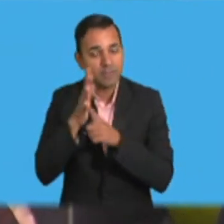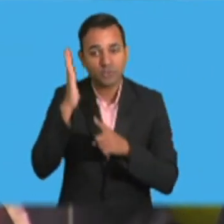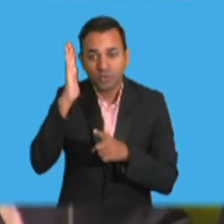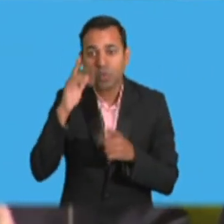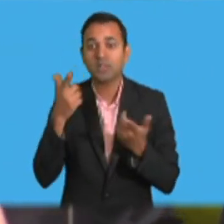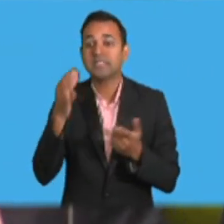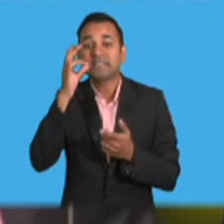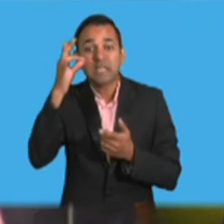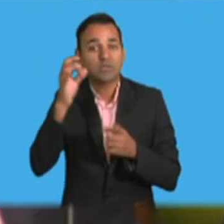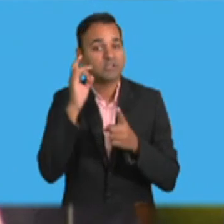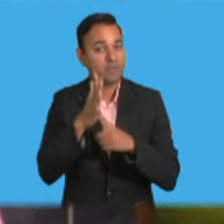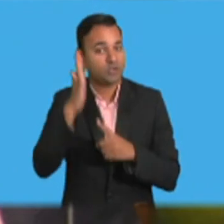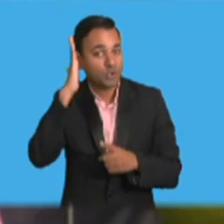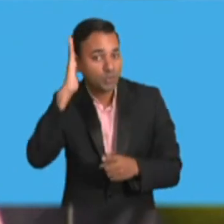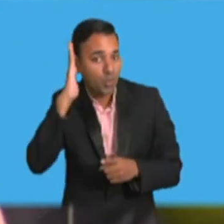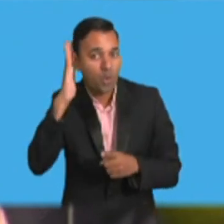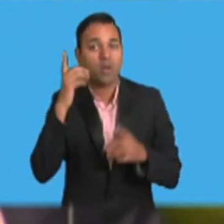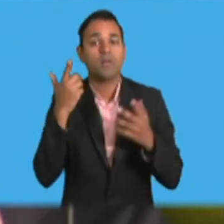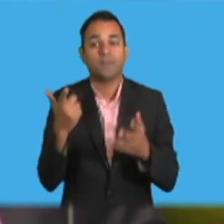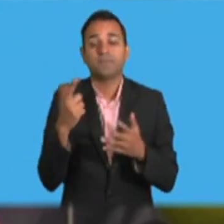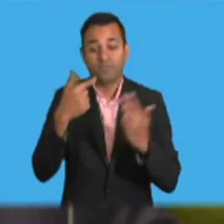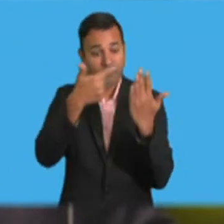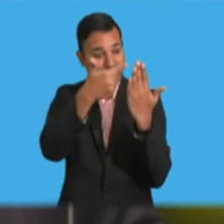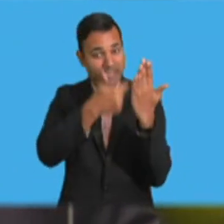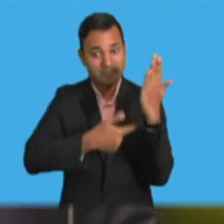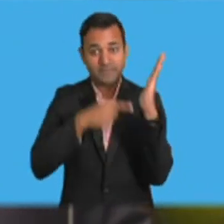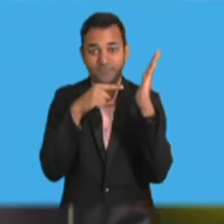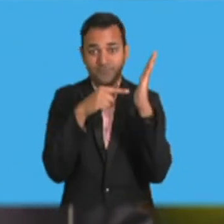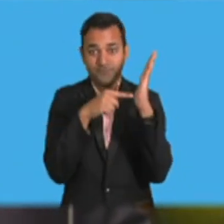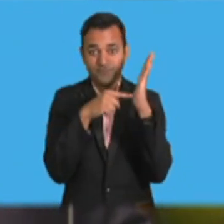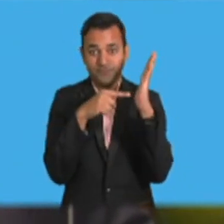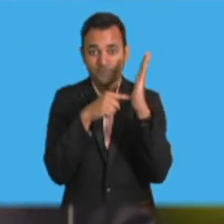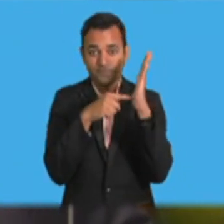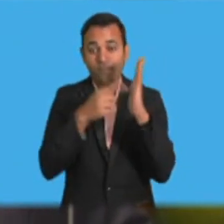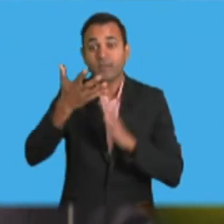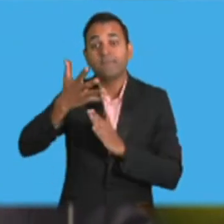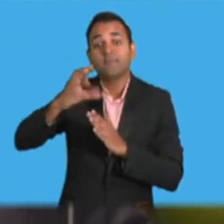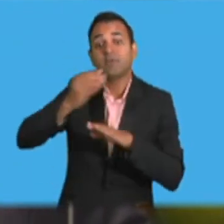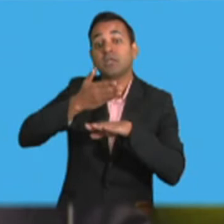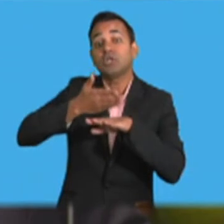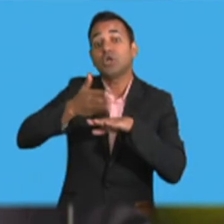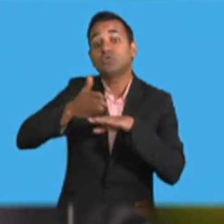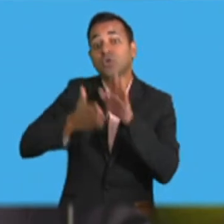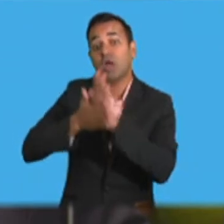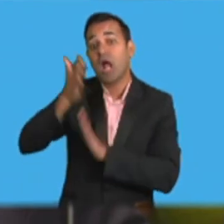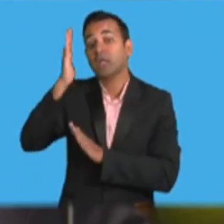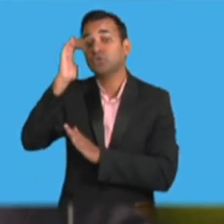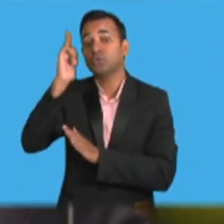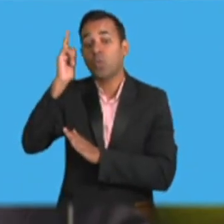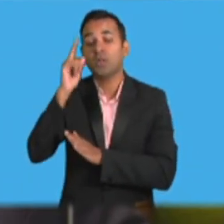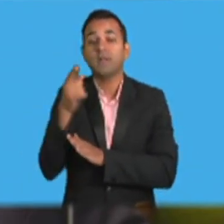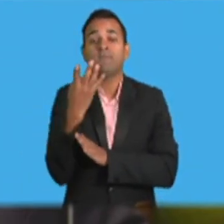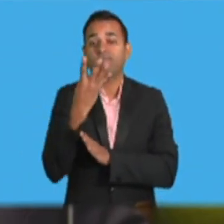School. And out of the 50 new secondary school teacher positions, Madam Speaker, 45